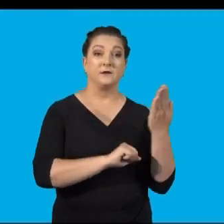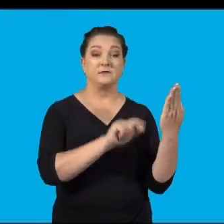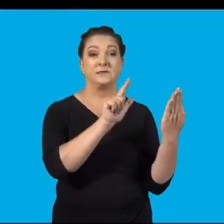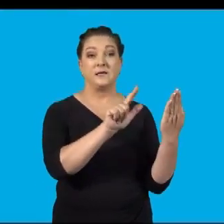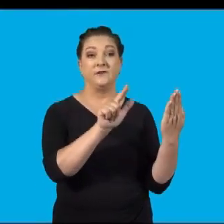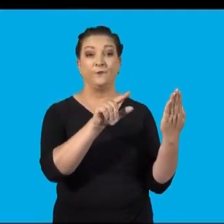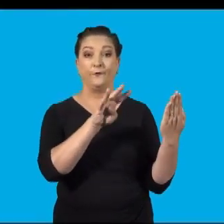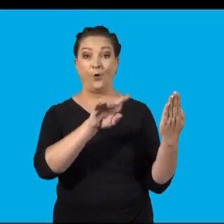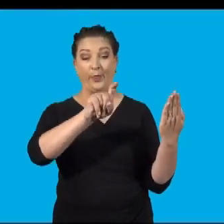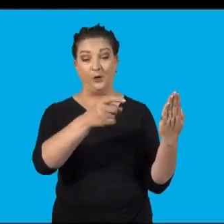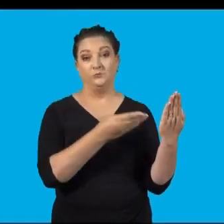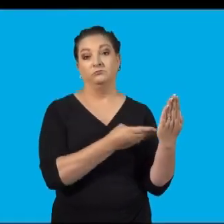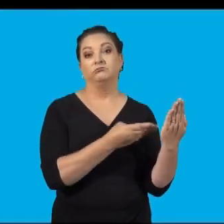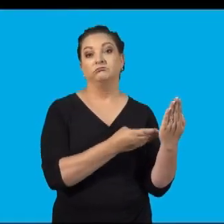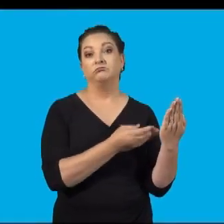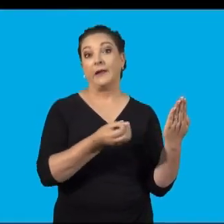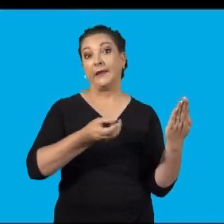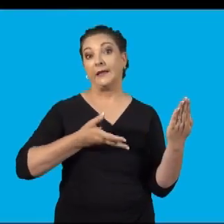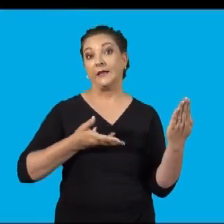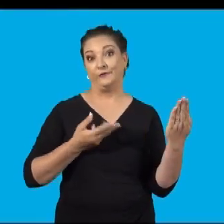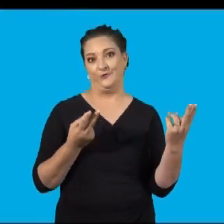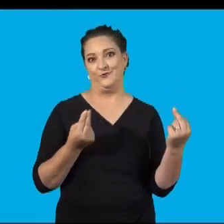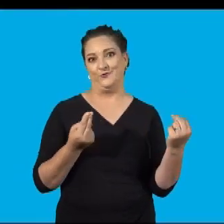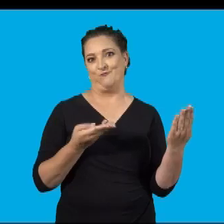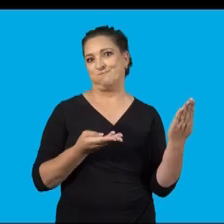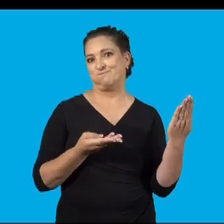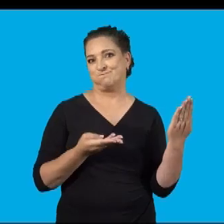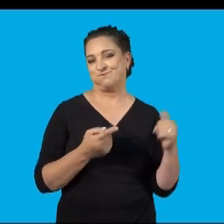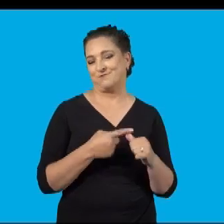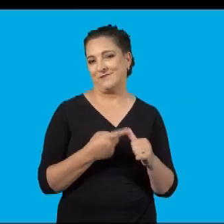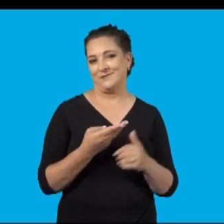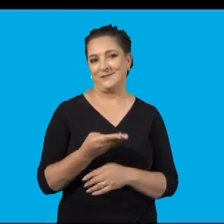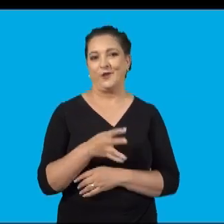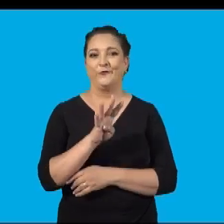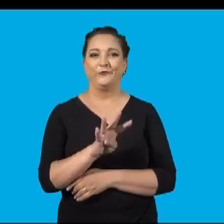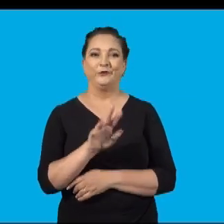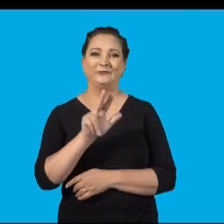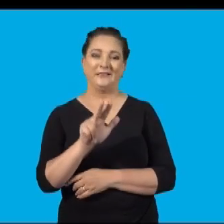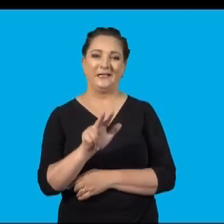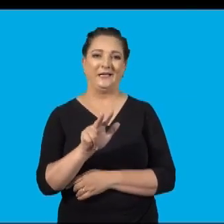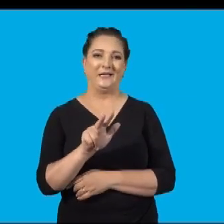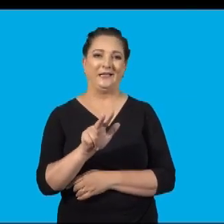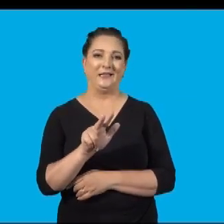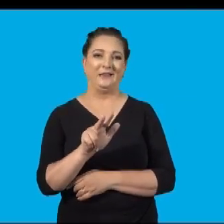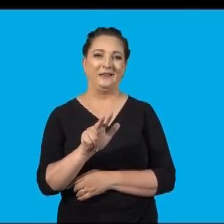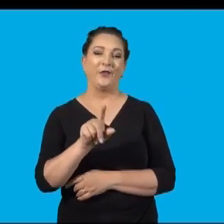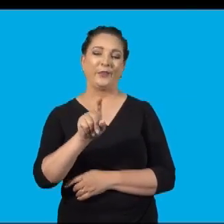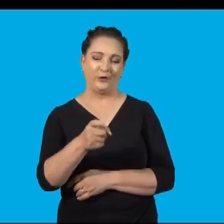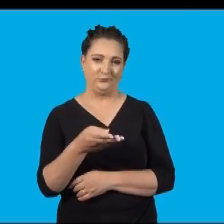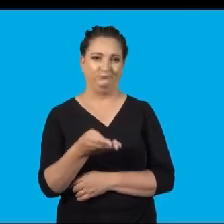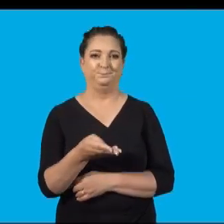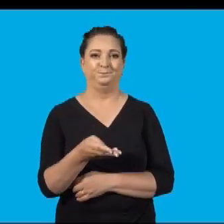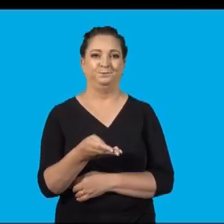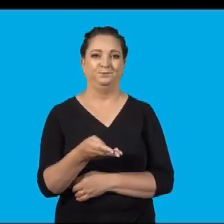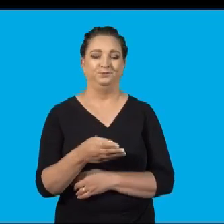minus 774,000. That will give us the new one. That is your 48,000. So the new has a